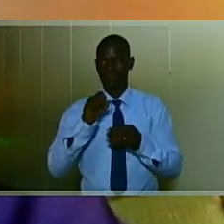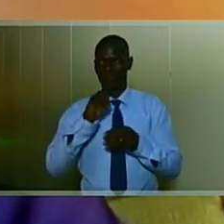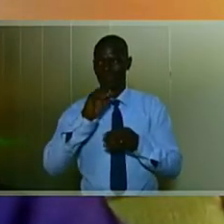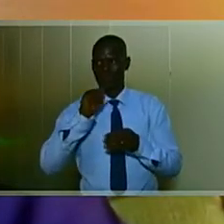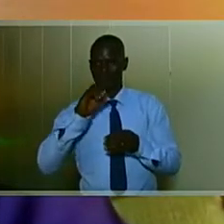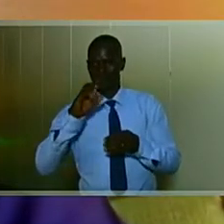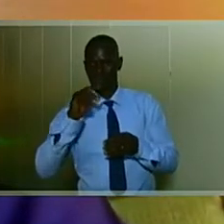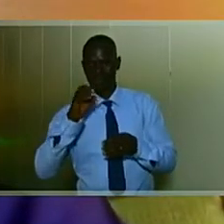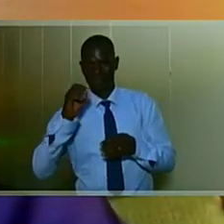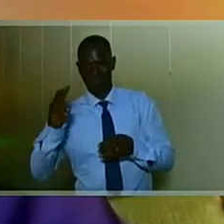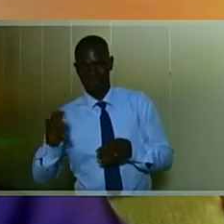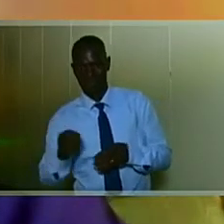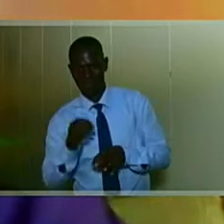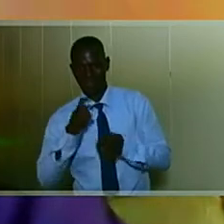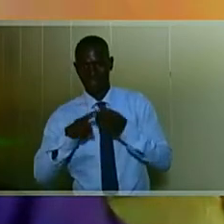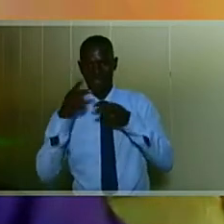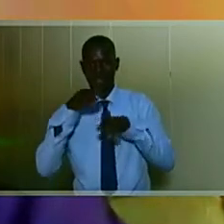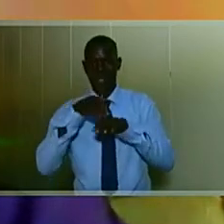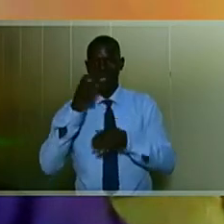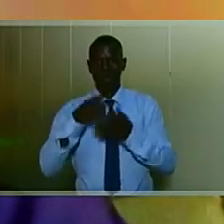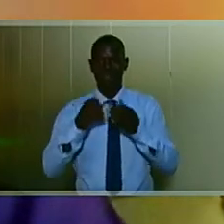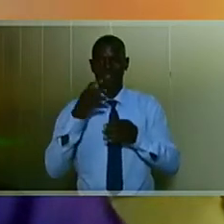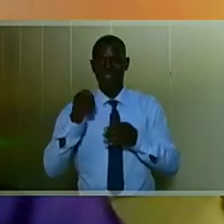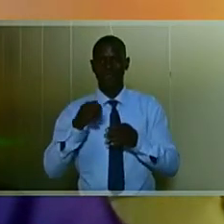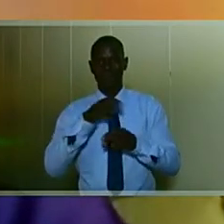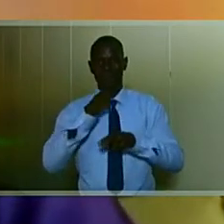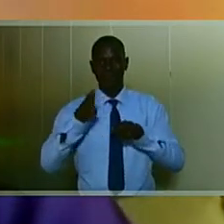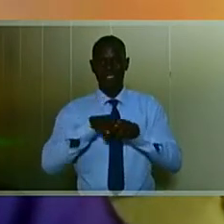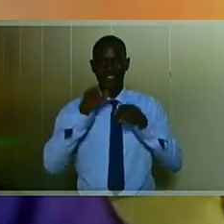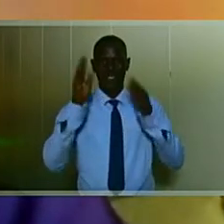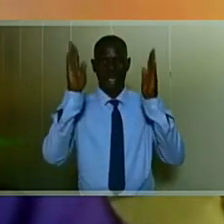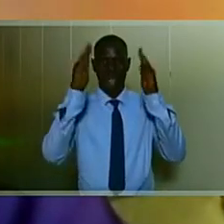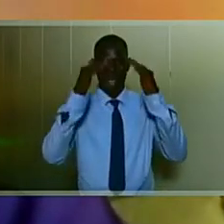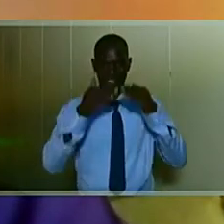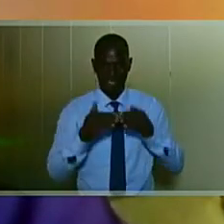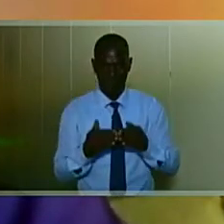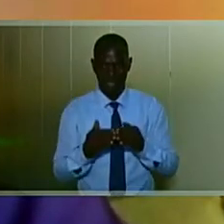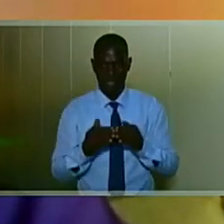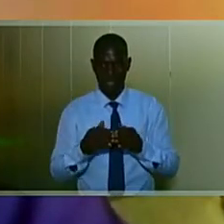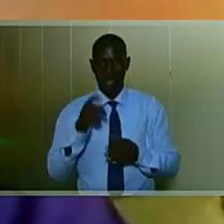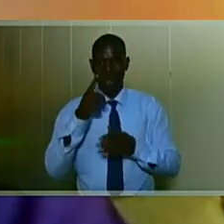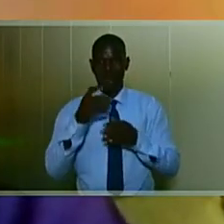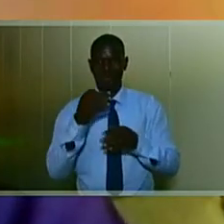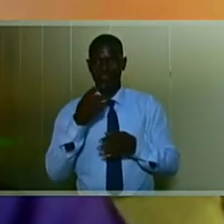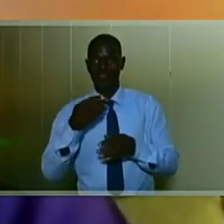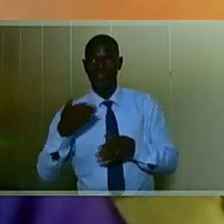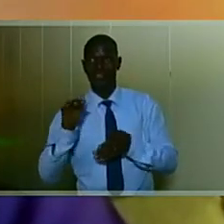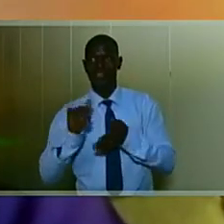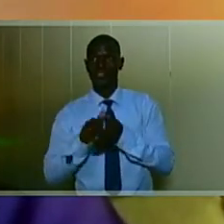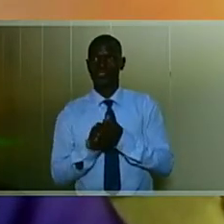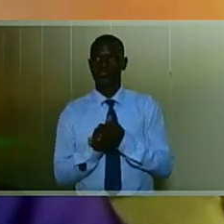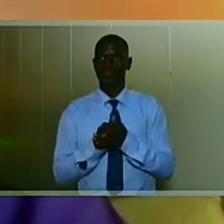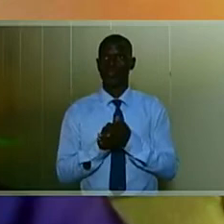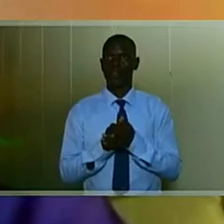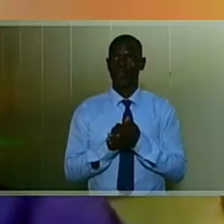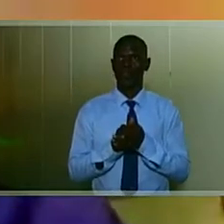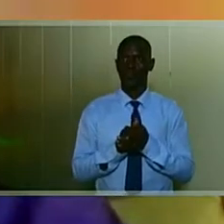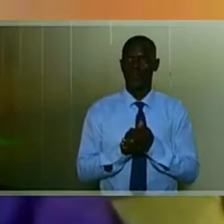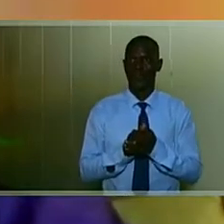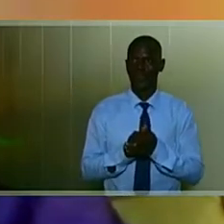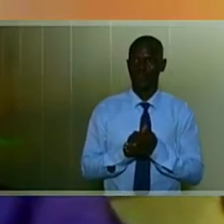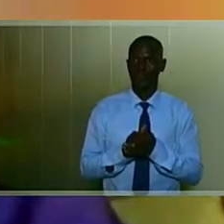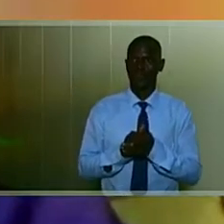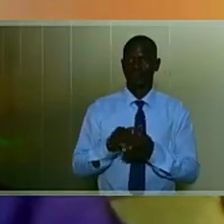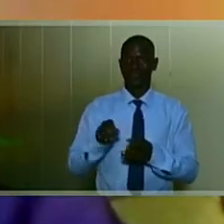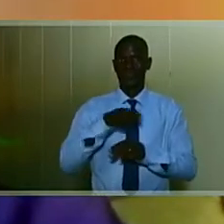are the options before the National Assembly. One option that SEPTIC may be thinking is that the National